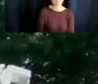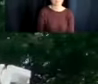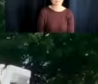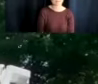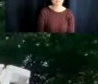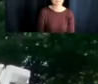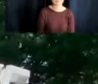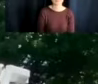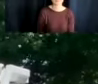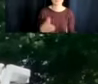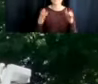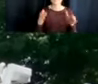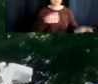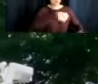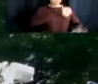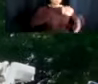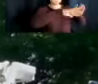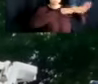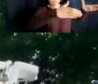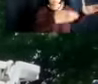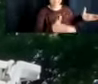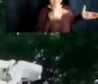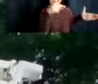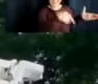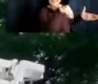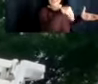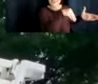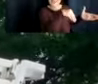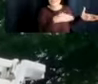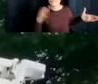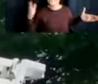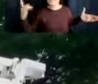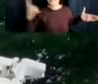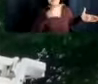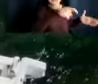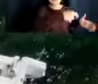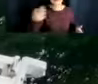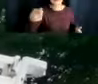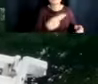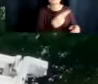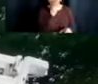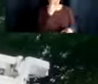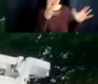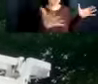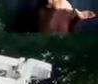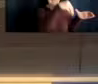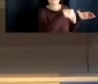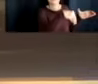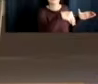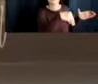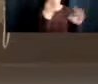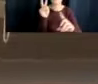the de-icer fluid to the plane. And then they have to take off before they have to pour off the plane.